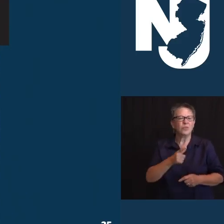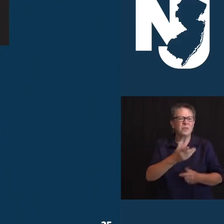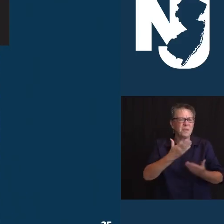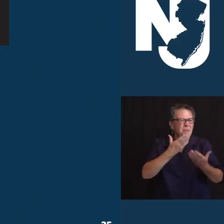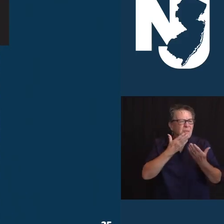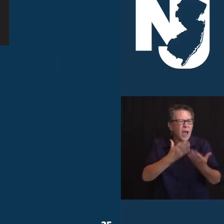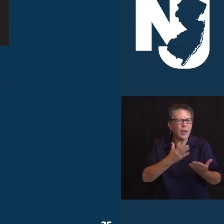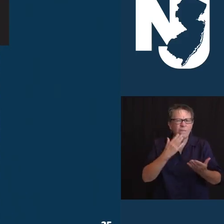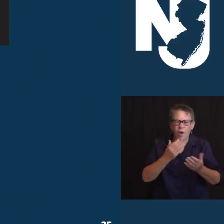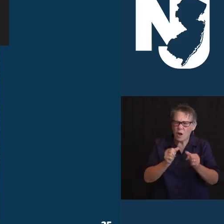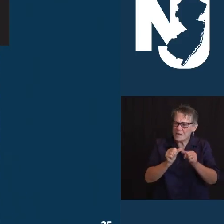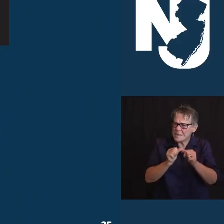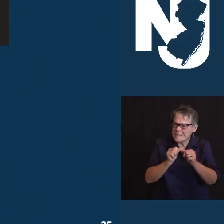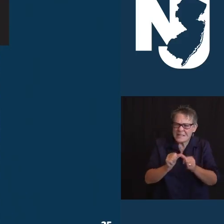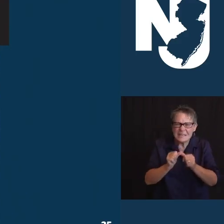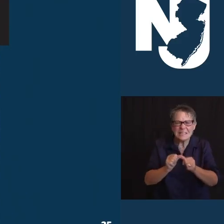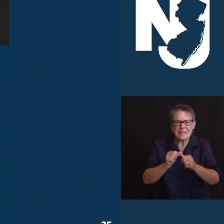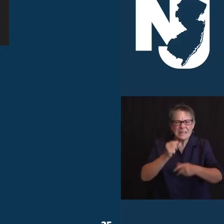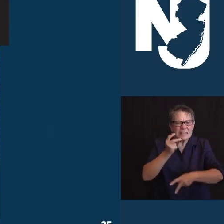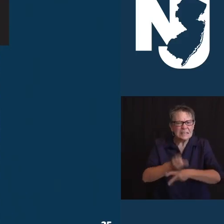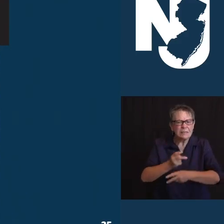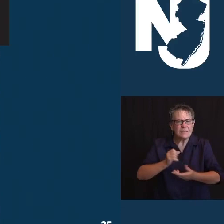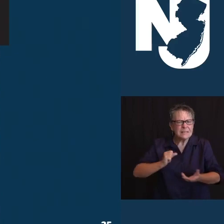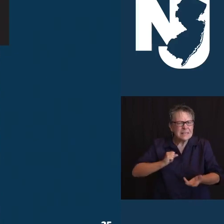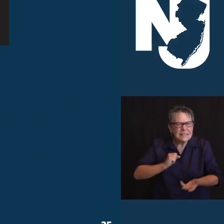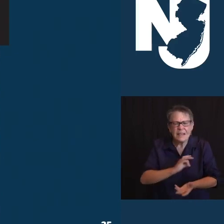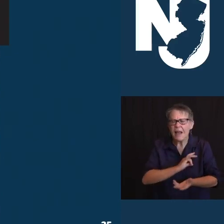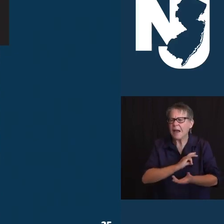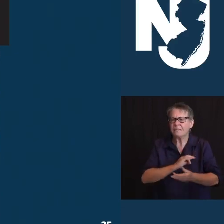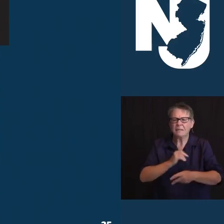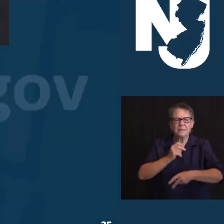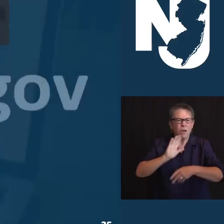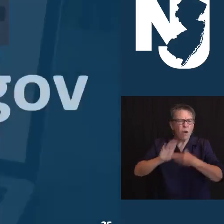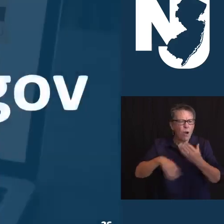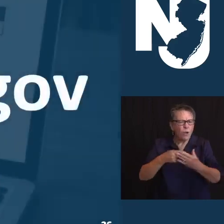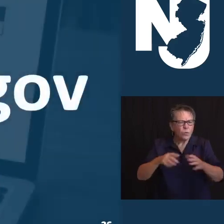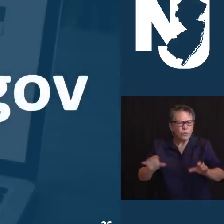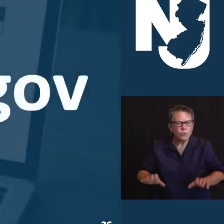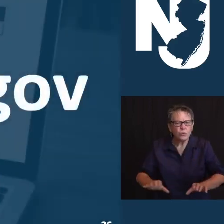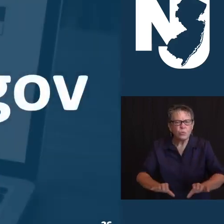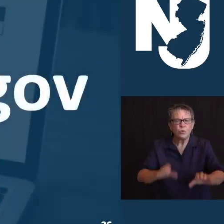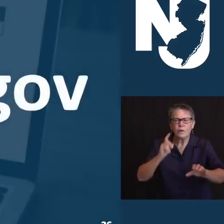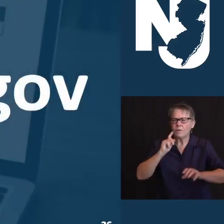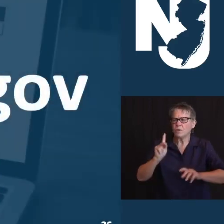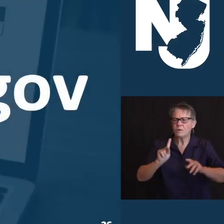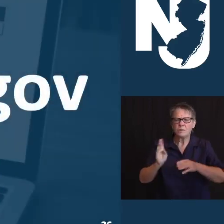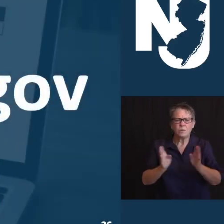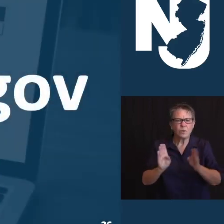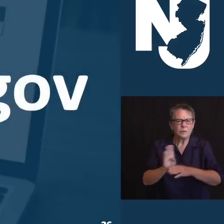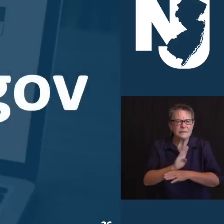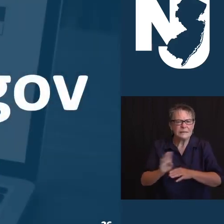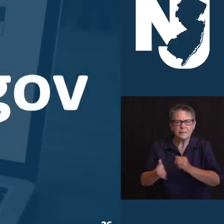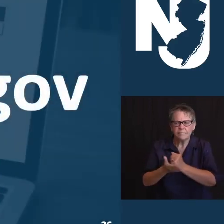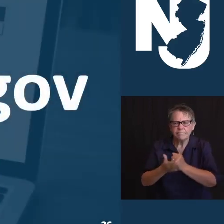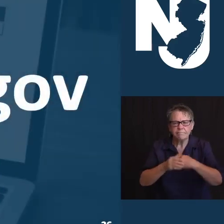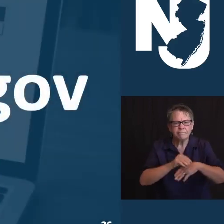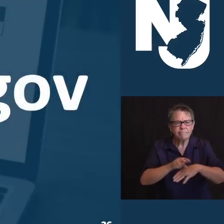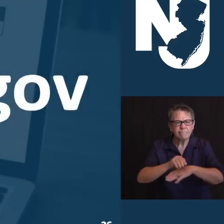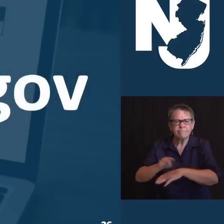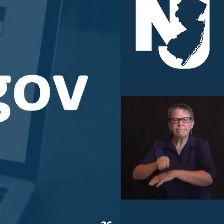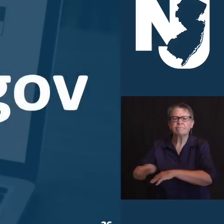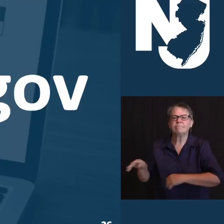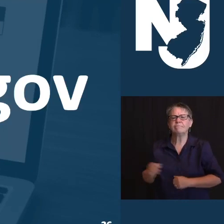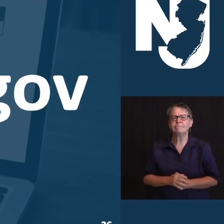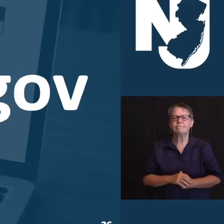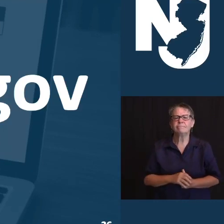our business community and our legal community as strong as it is. And with that, I want to thank each and every one of you for all that you are